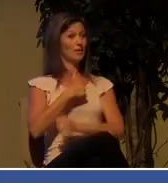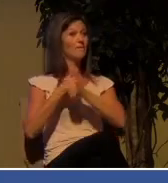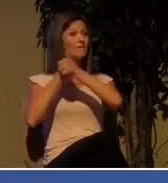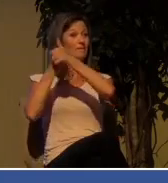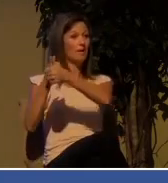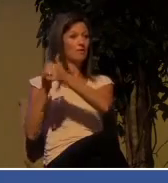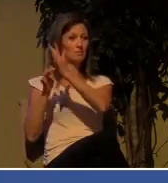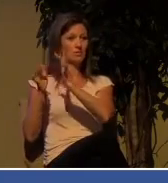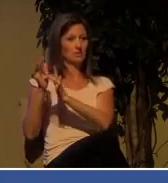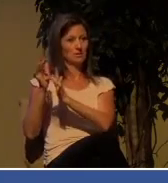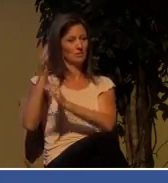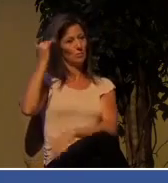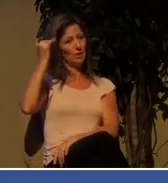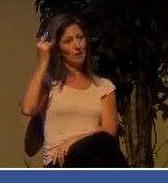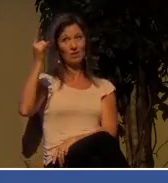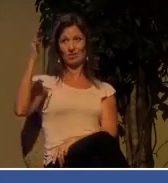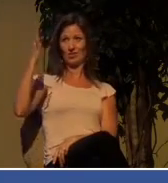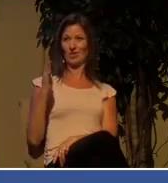care of our needs.